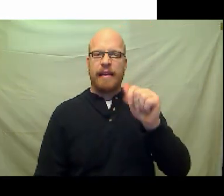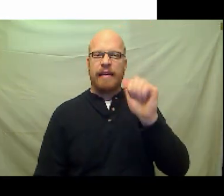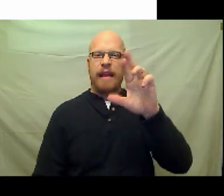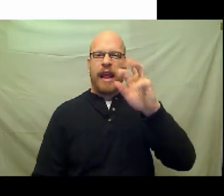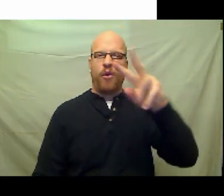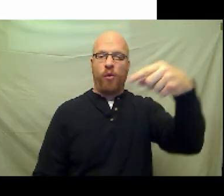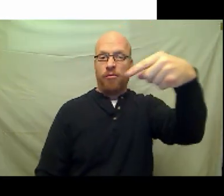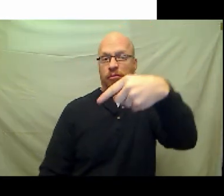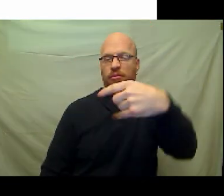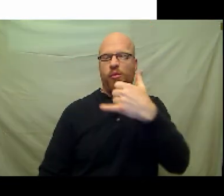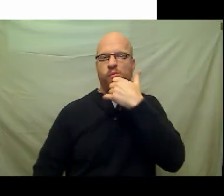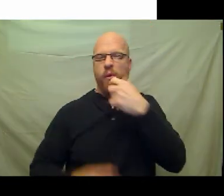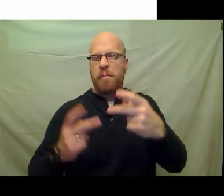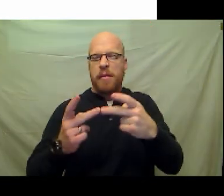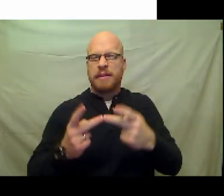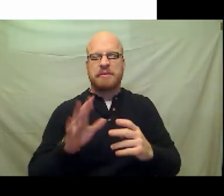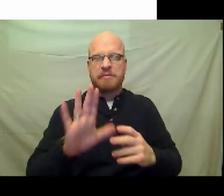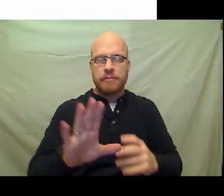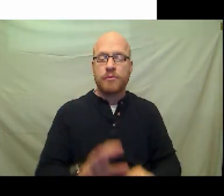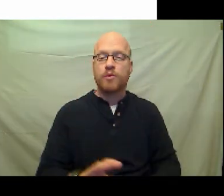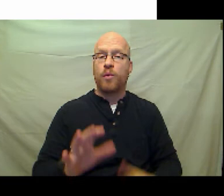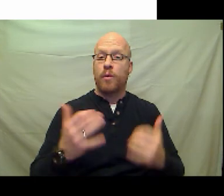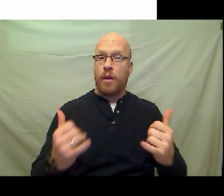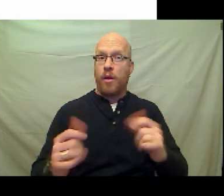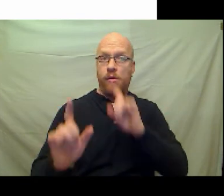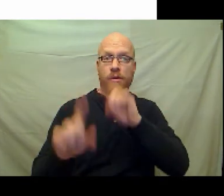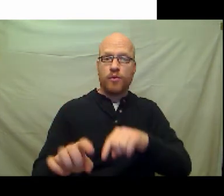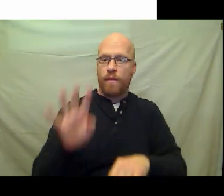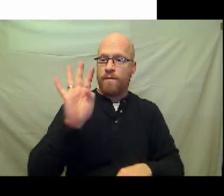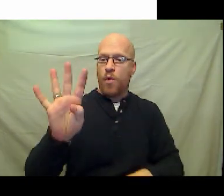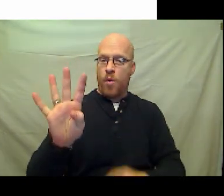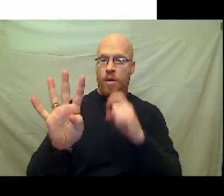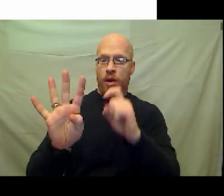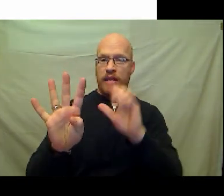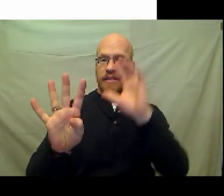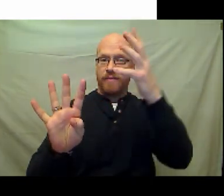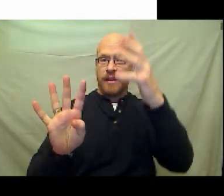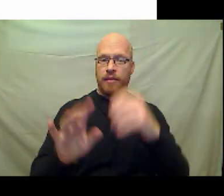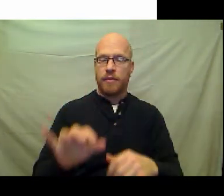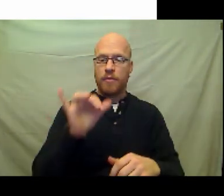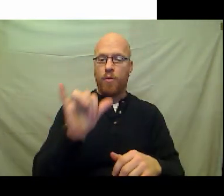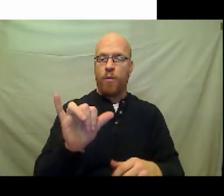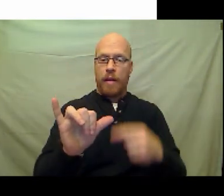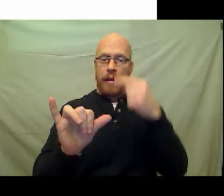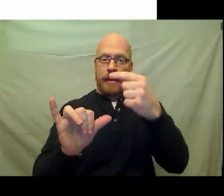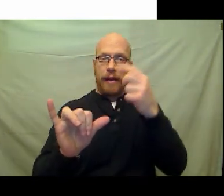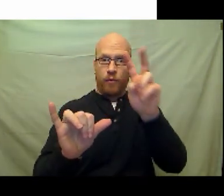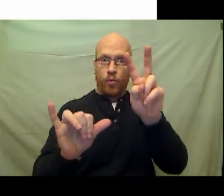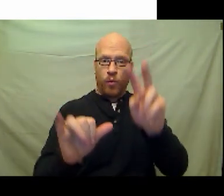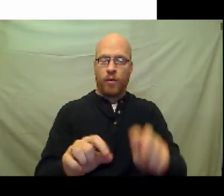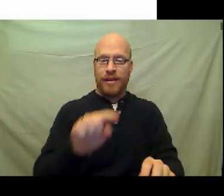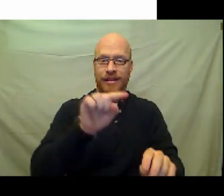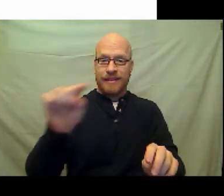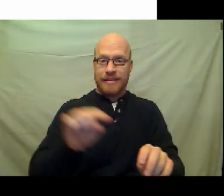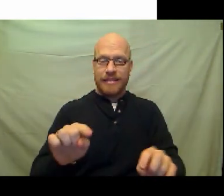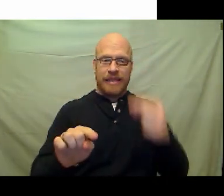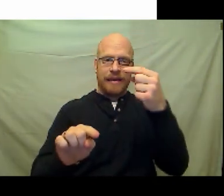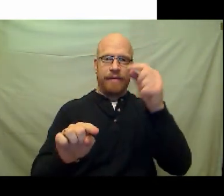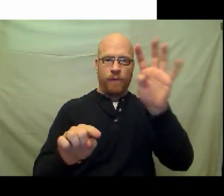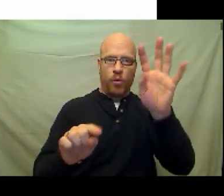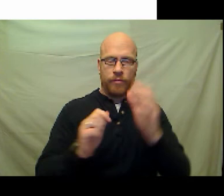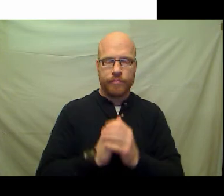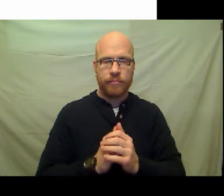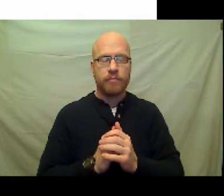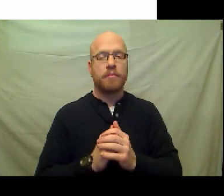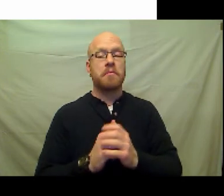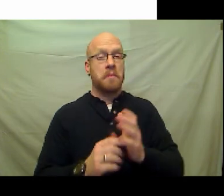I didn't like the arrow it was pointing. It was pointing to the z variable. It was the wrong place. Anyways, our answer is 4x to the fifth, y to the negative 2,